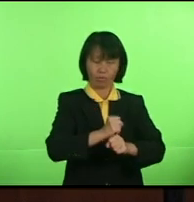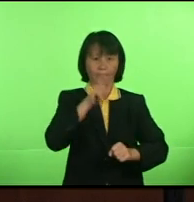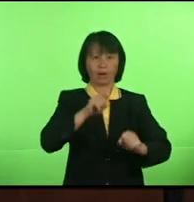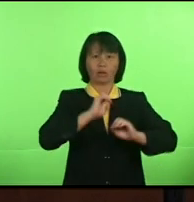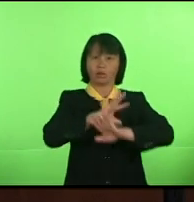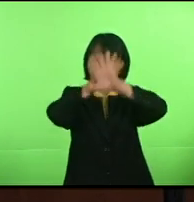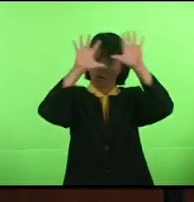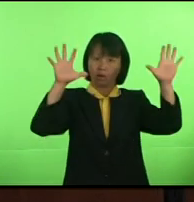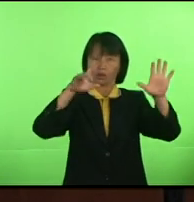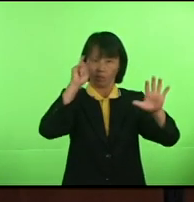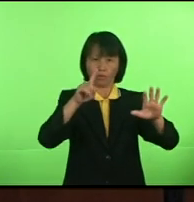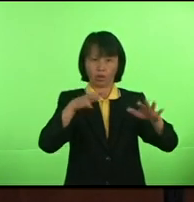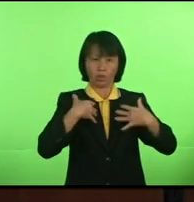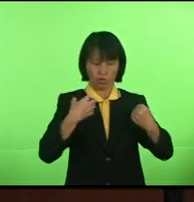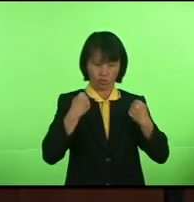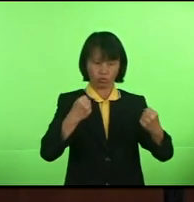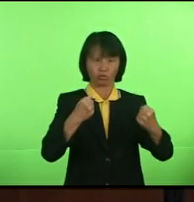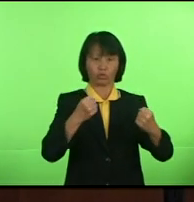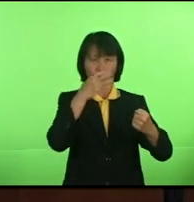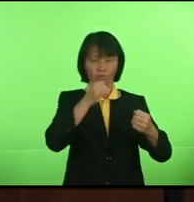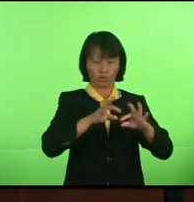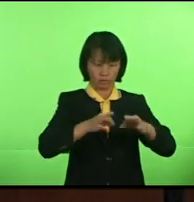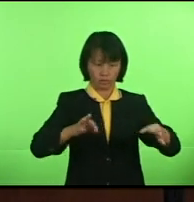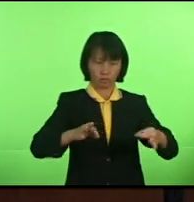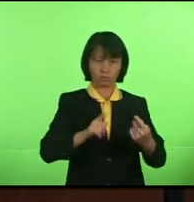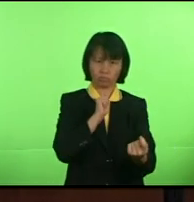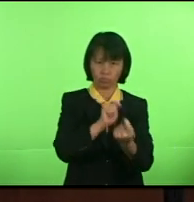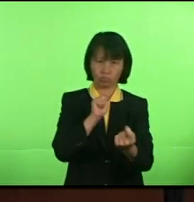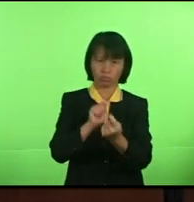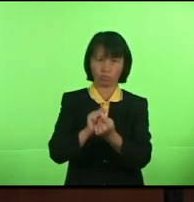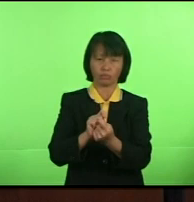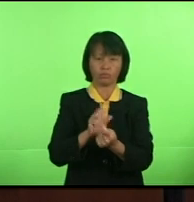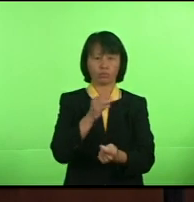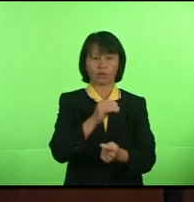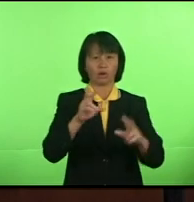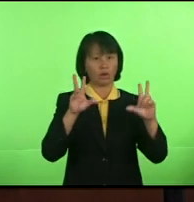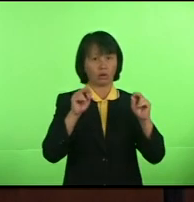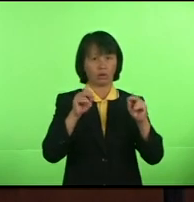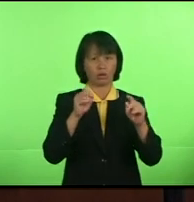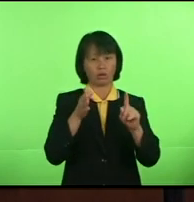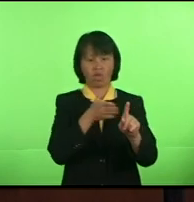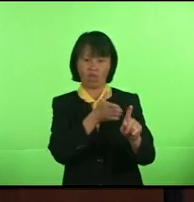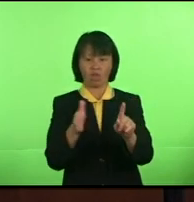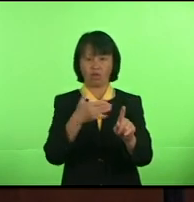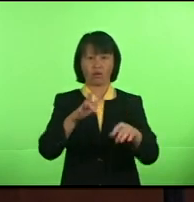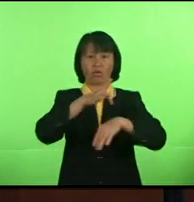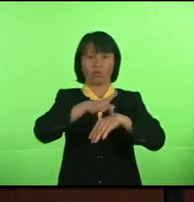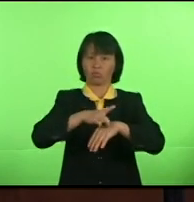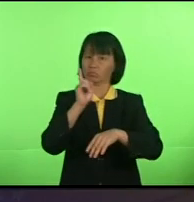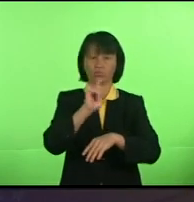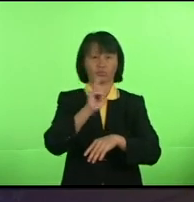Your stand is precise, concise, and not lengthy. Remember that.